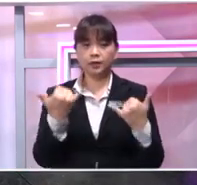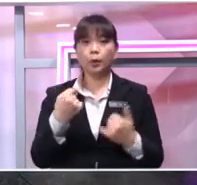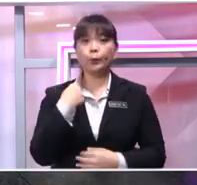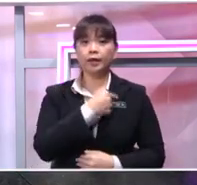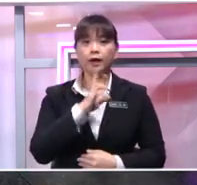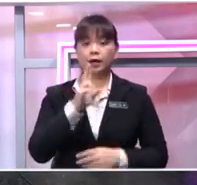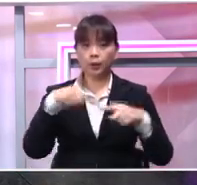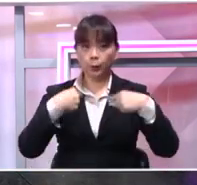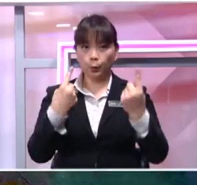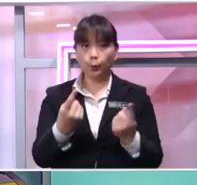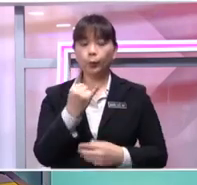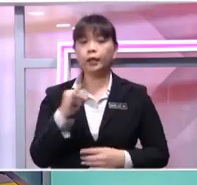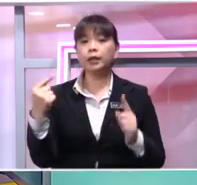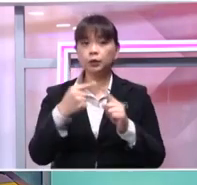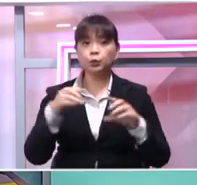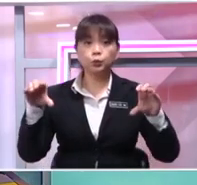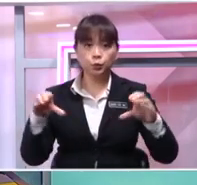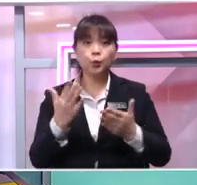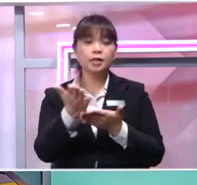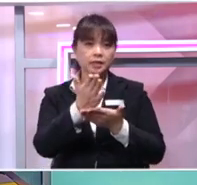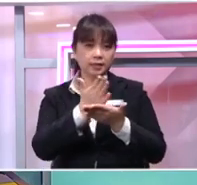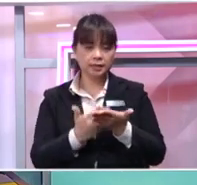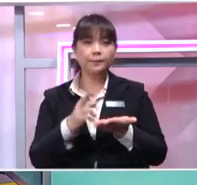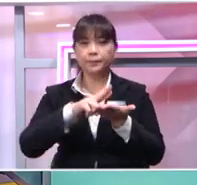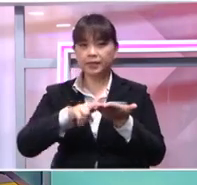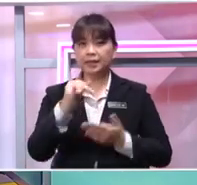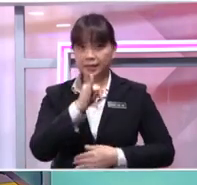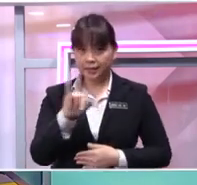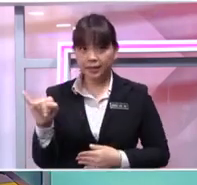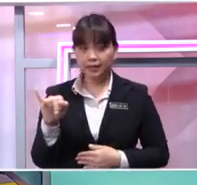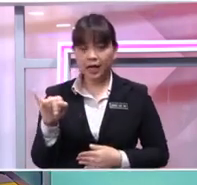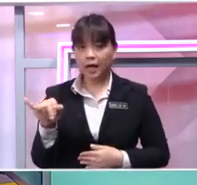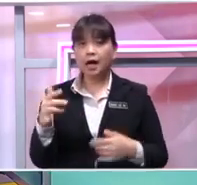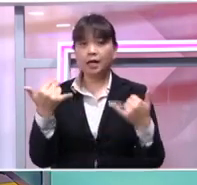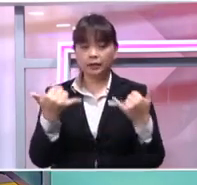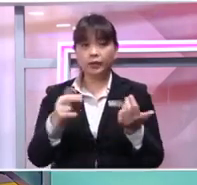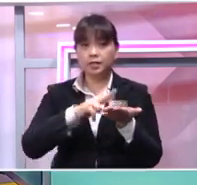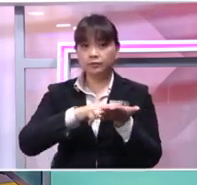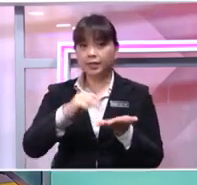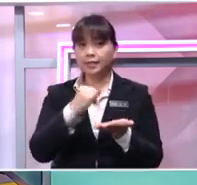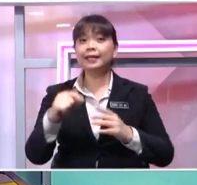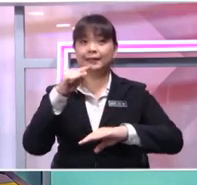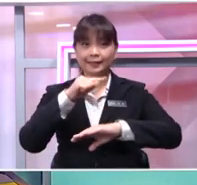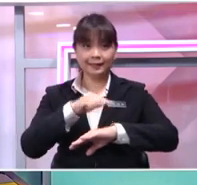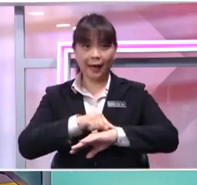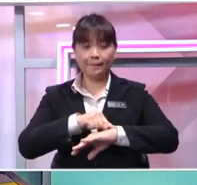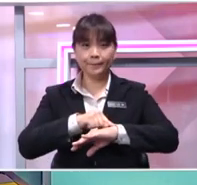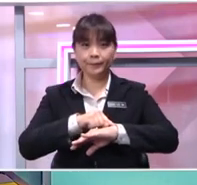we are going to do some reading. Okay, so it's reading time from textbook form 4. Mm-hmm.